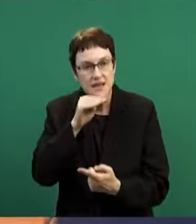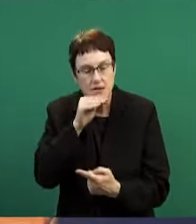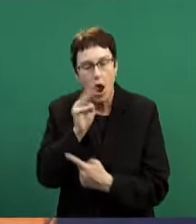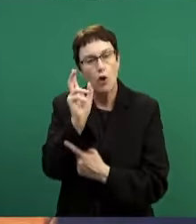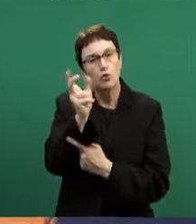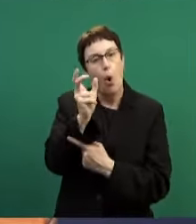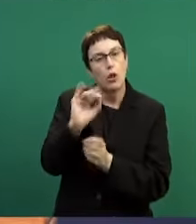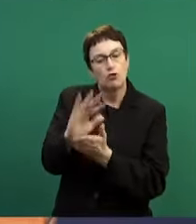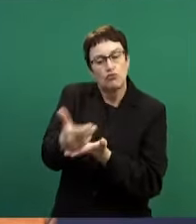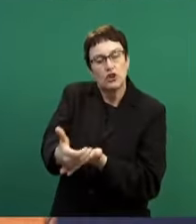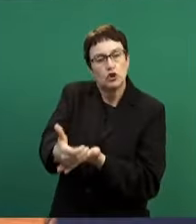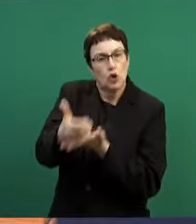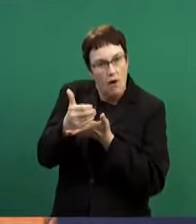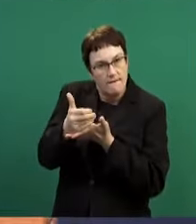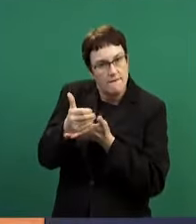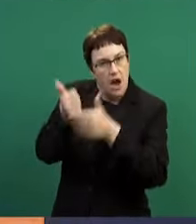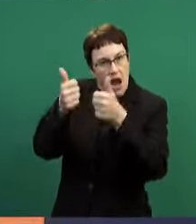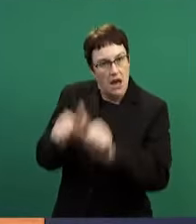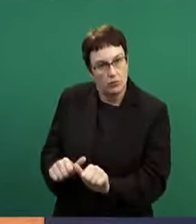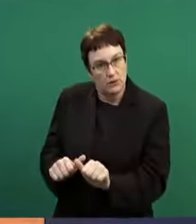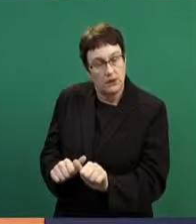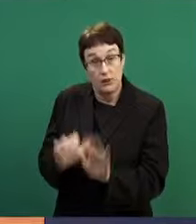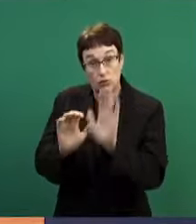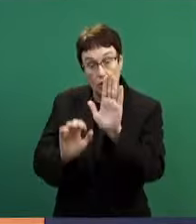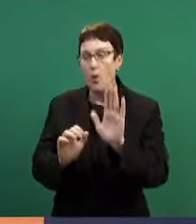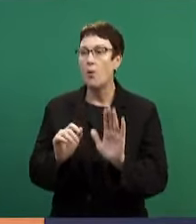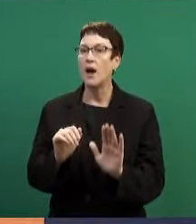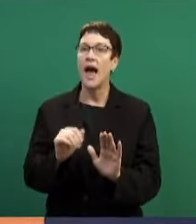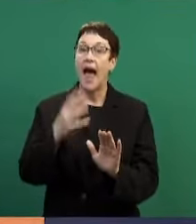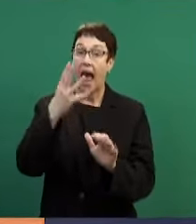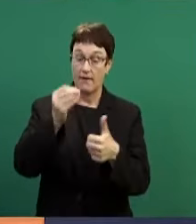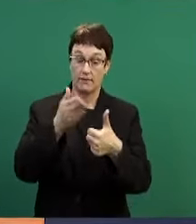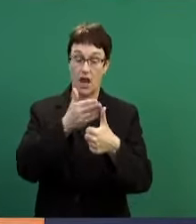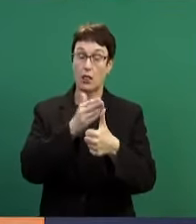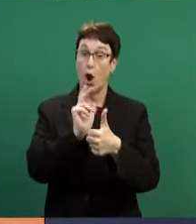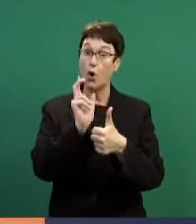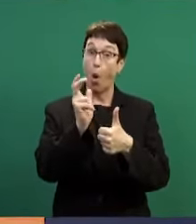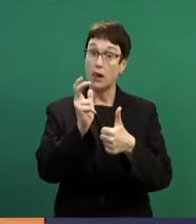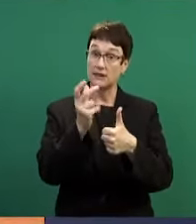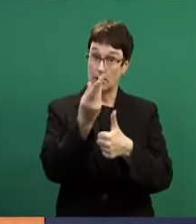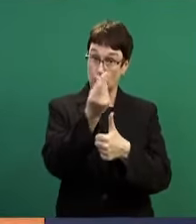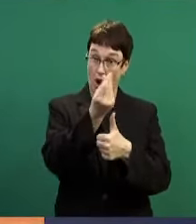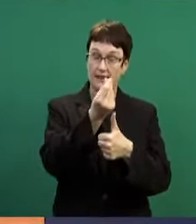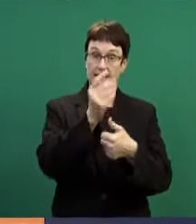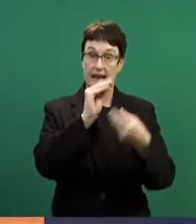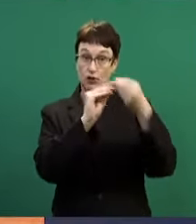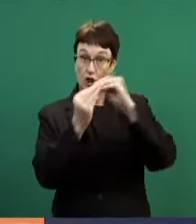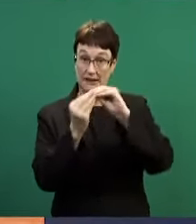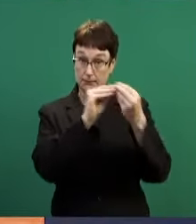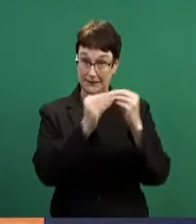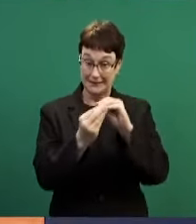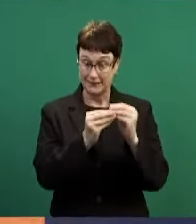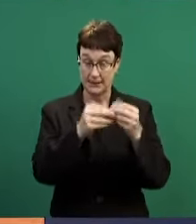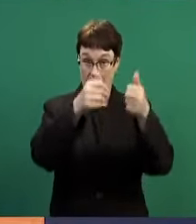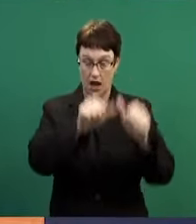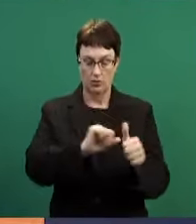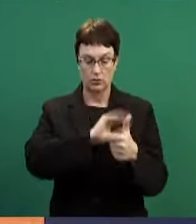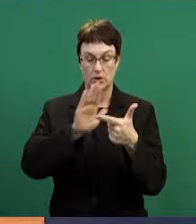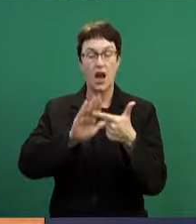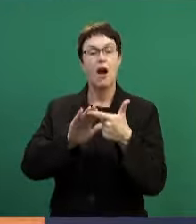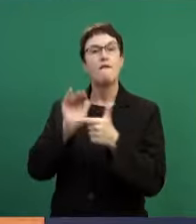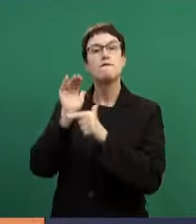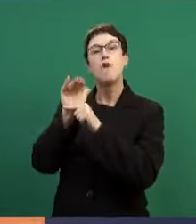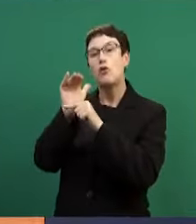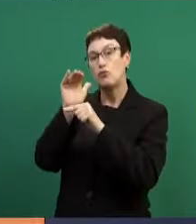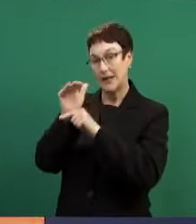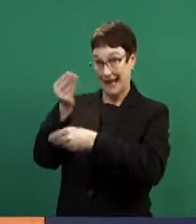of three accounts: the gold price adjustment account, the foreign exchange